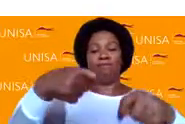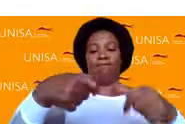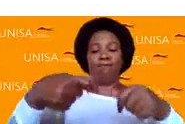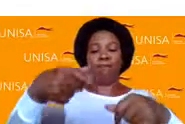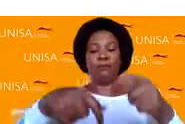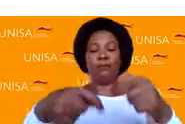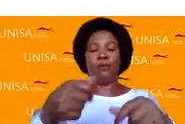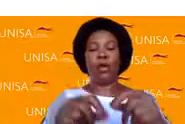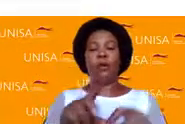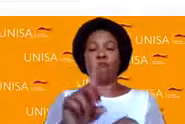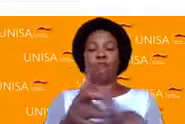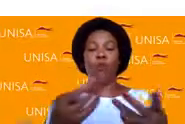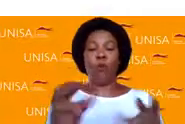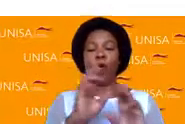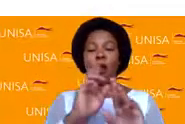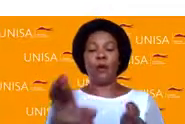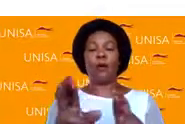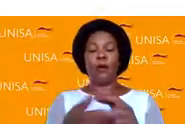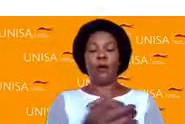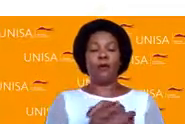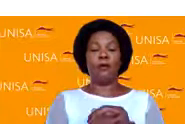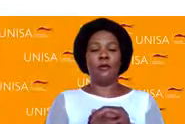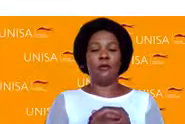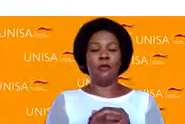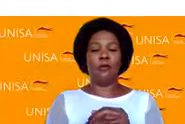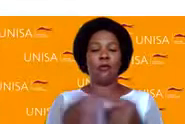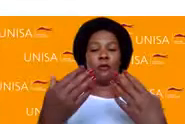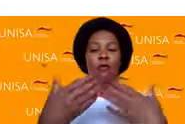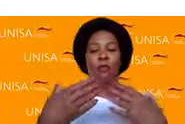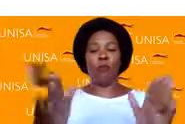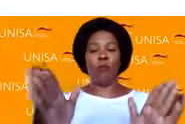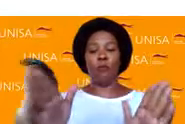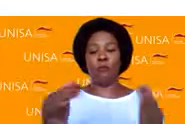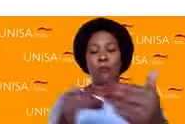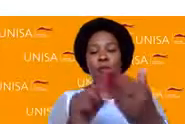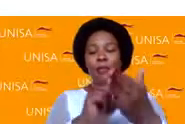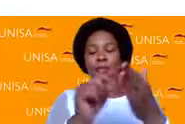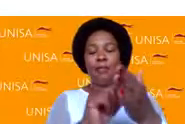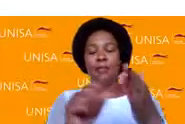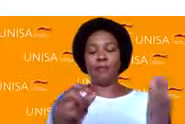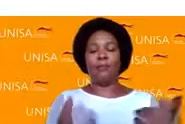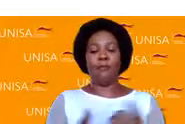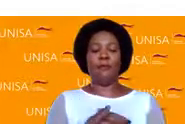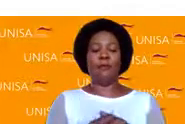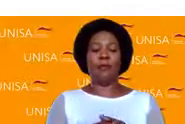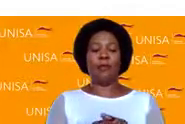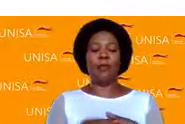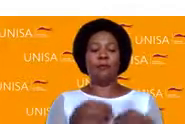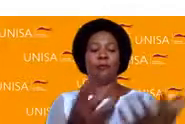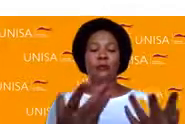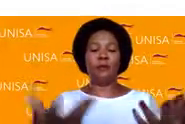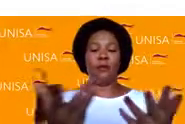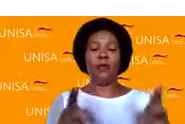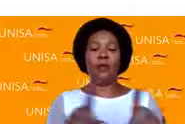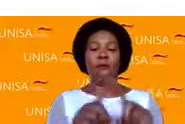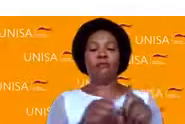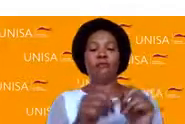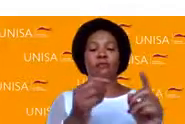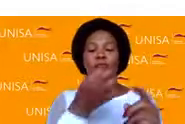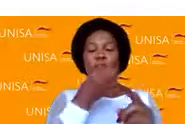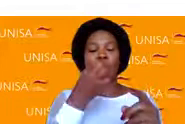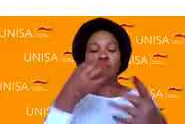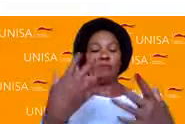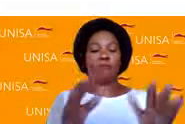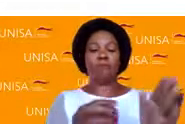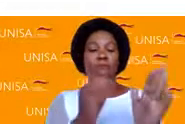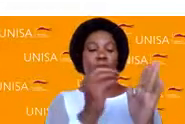on reply, and it will open up this text box. So this, as I mentioned, it's a lot like Facebook,